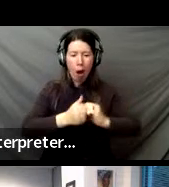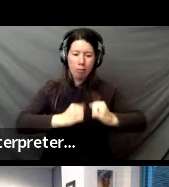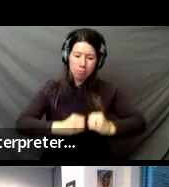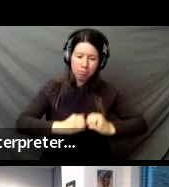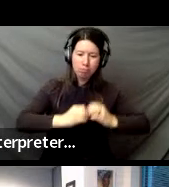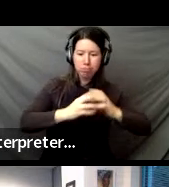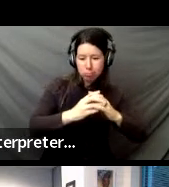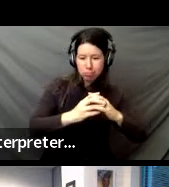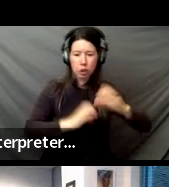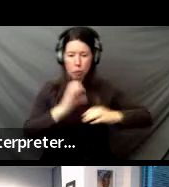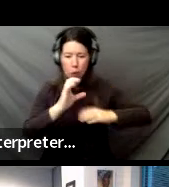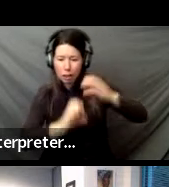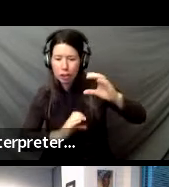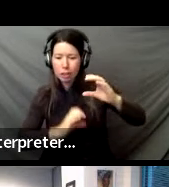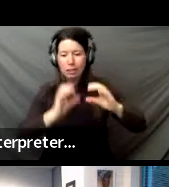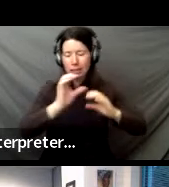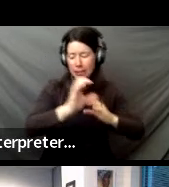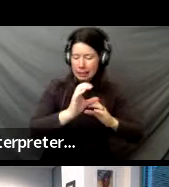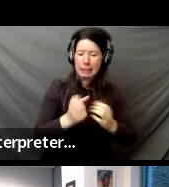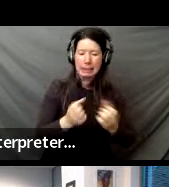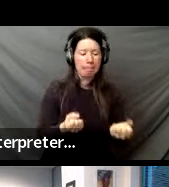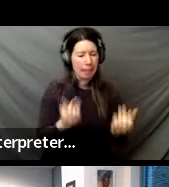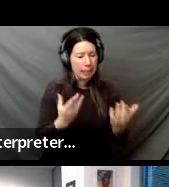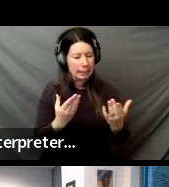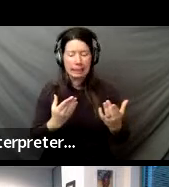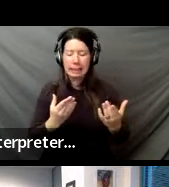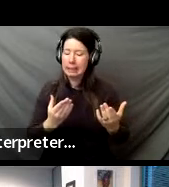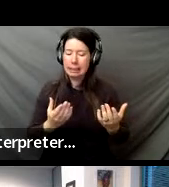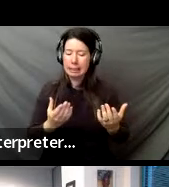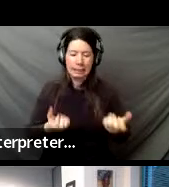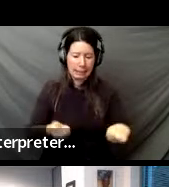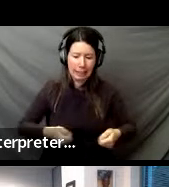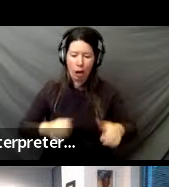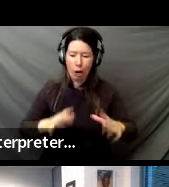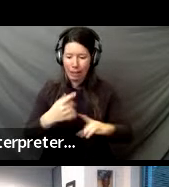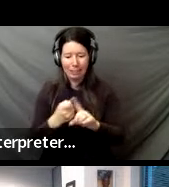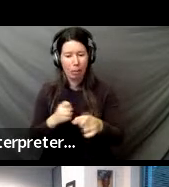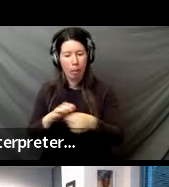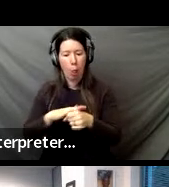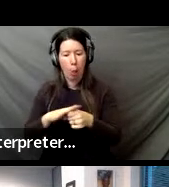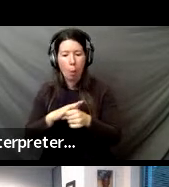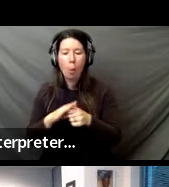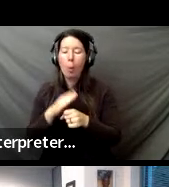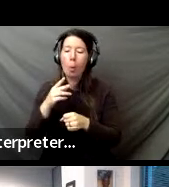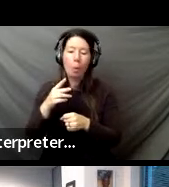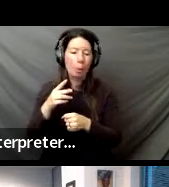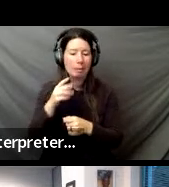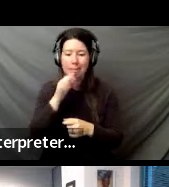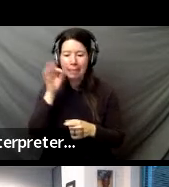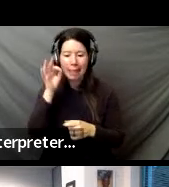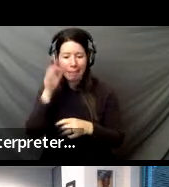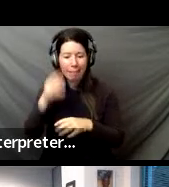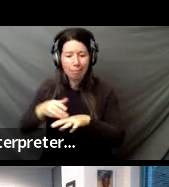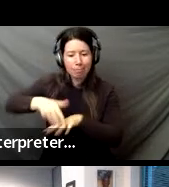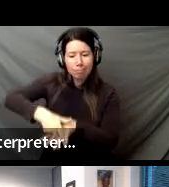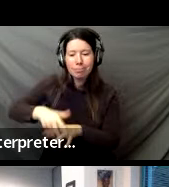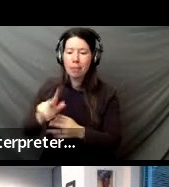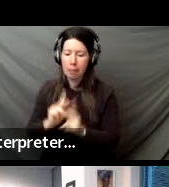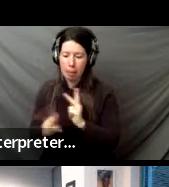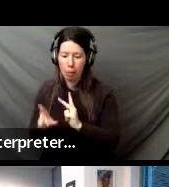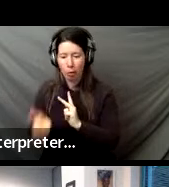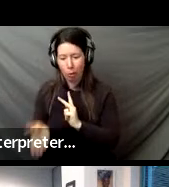the sacrifice of the local natives when that canal was built. So just wanted to share that with you, and thank you so very much.